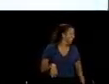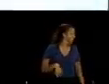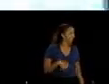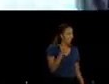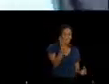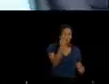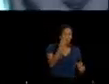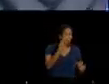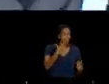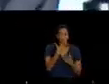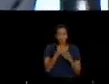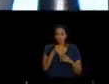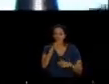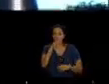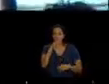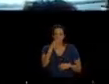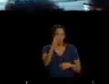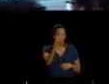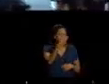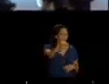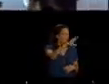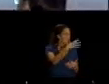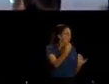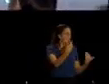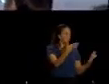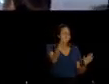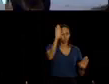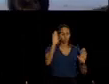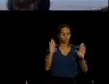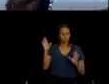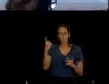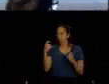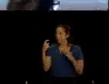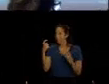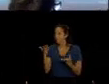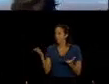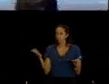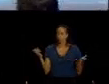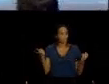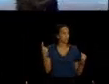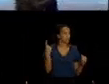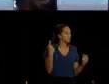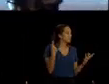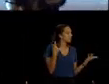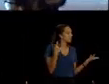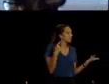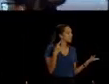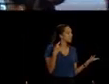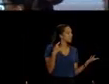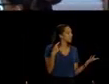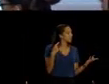some mics out there. Who do we have? Anyone with a question for Keah?